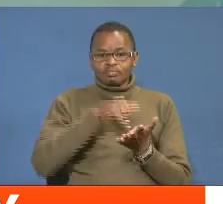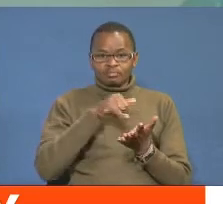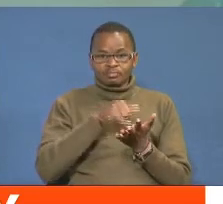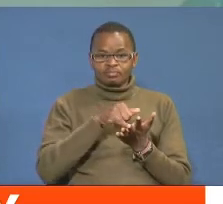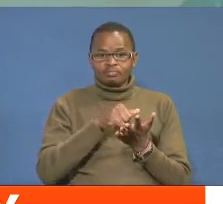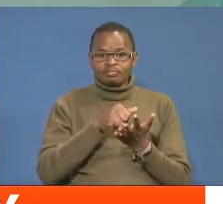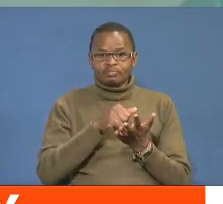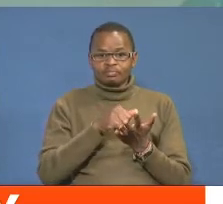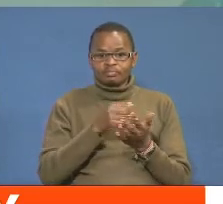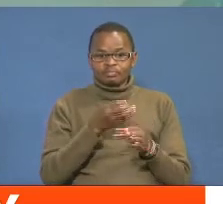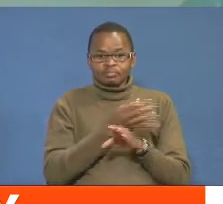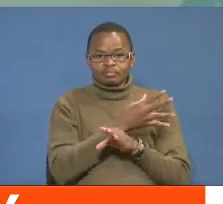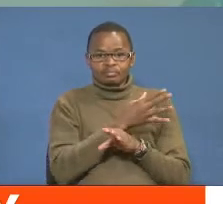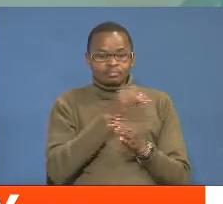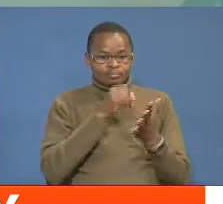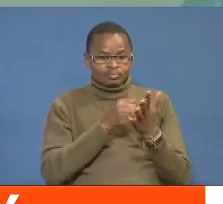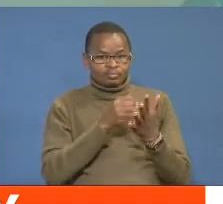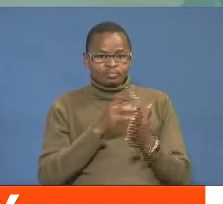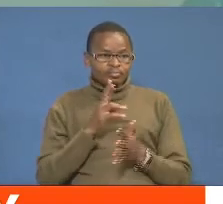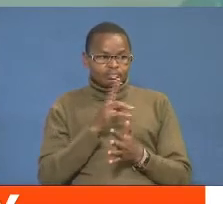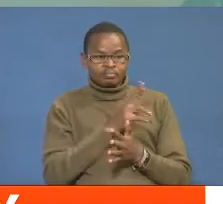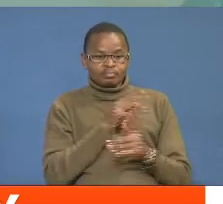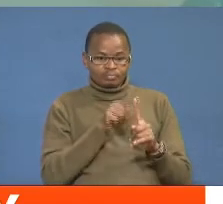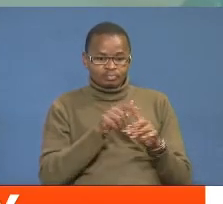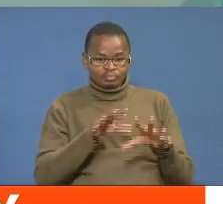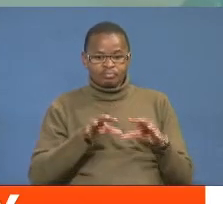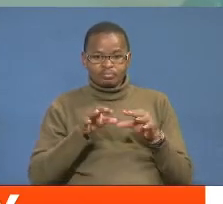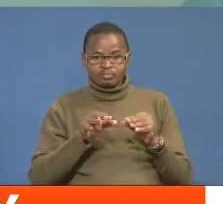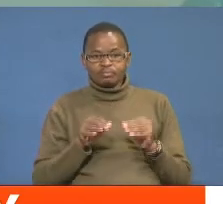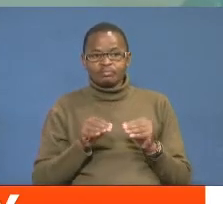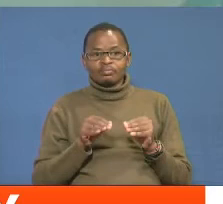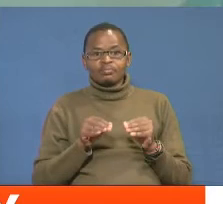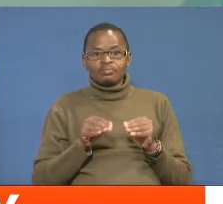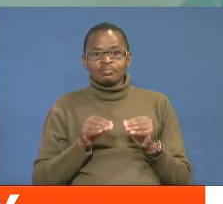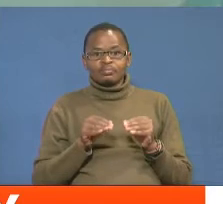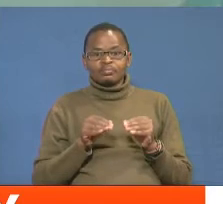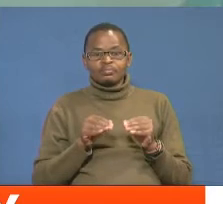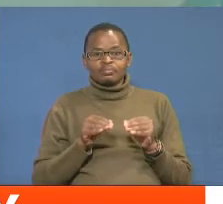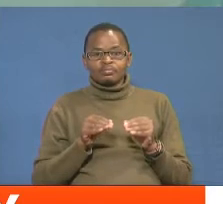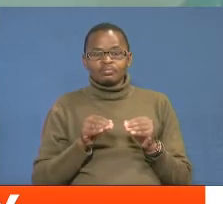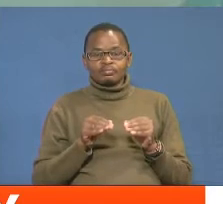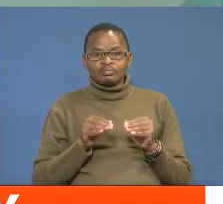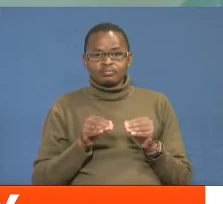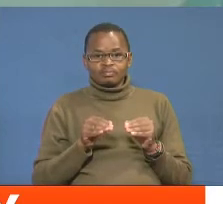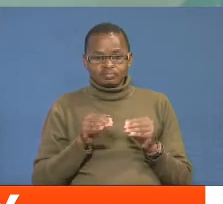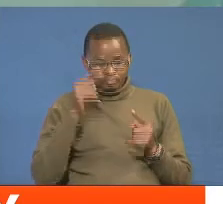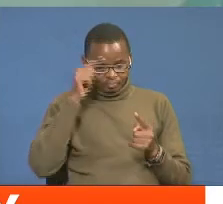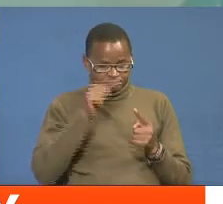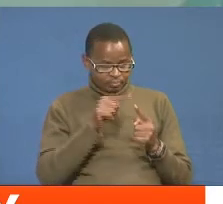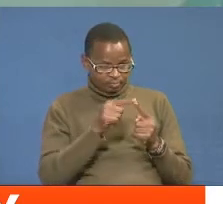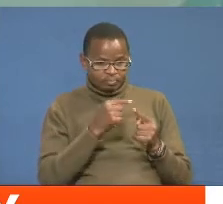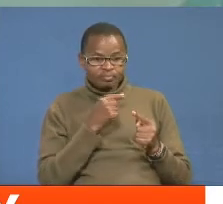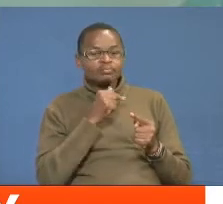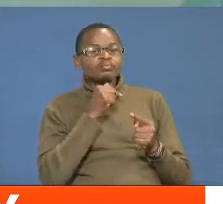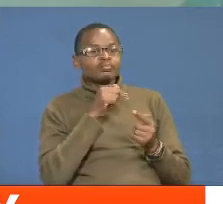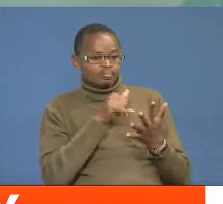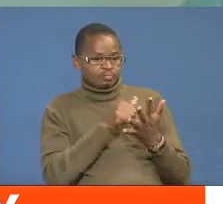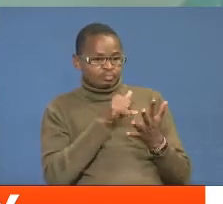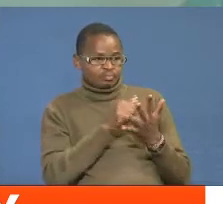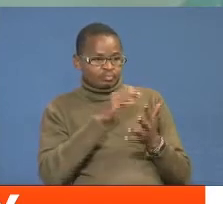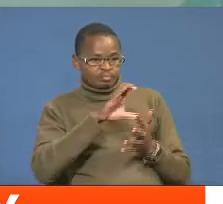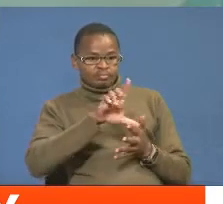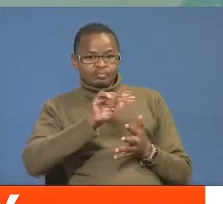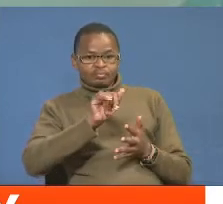in the clinical trials, I think it will be risky to take that trajectory of vaccinating people who are not included in the